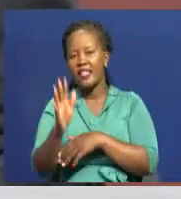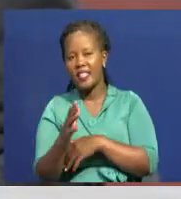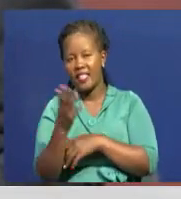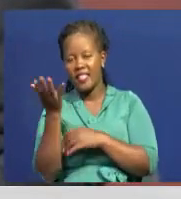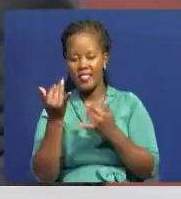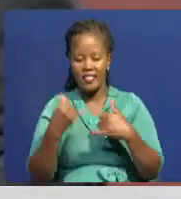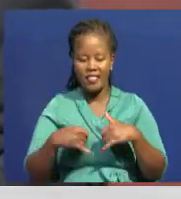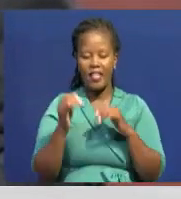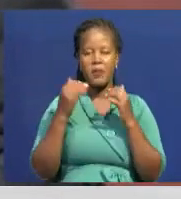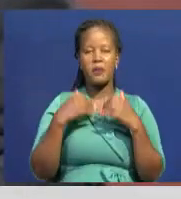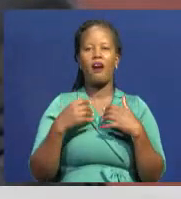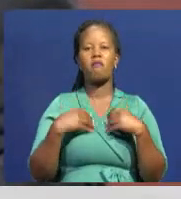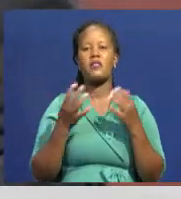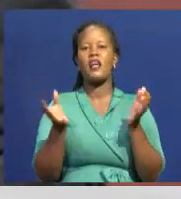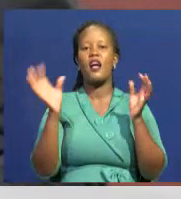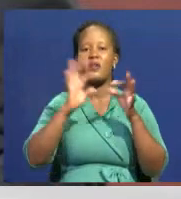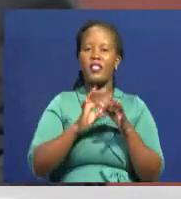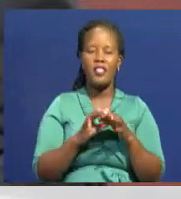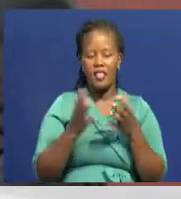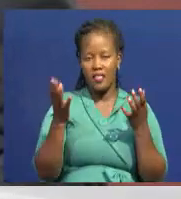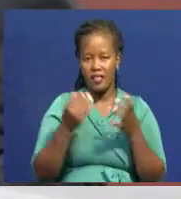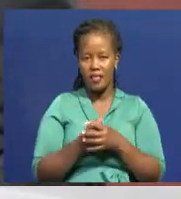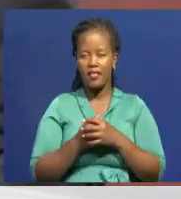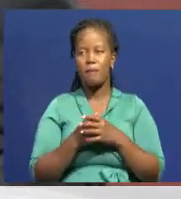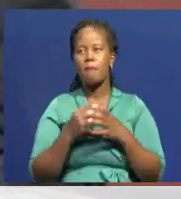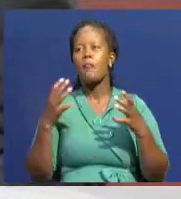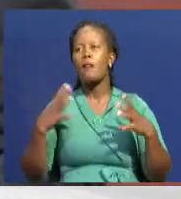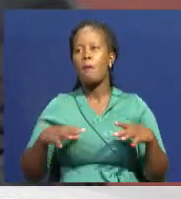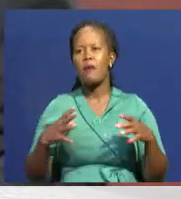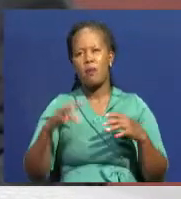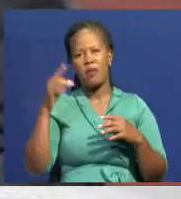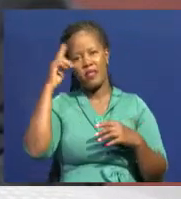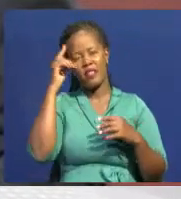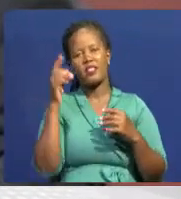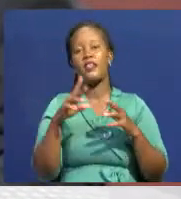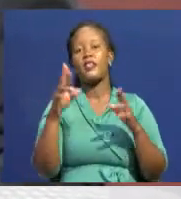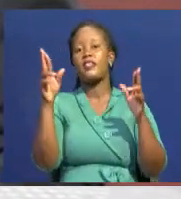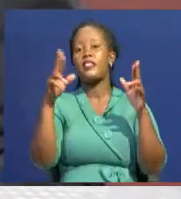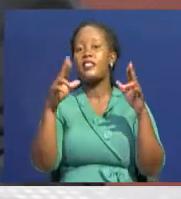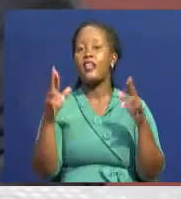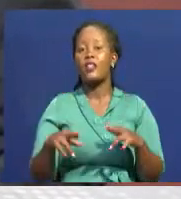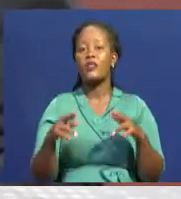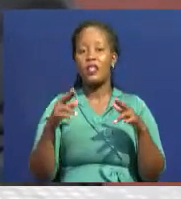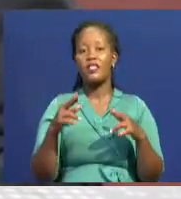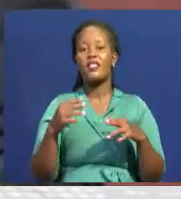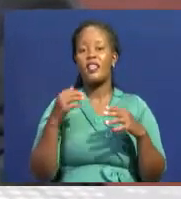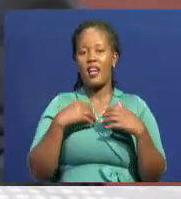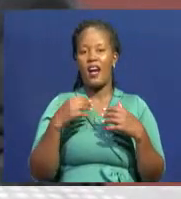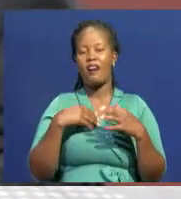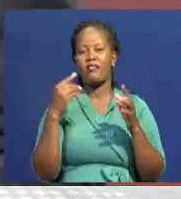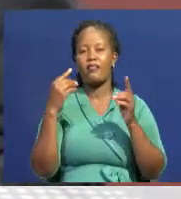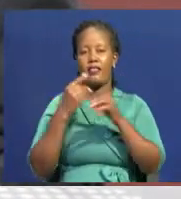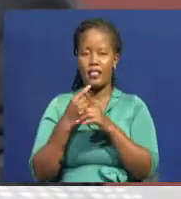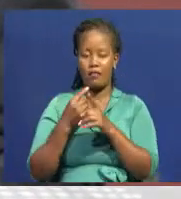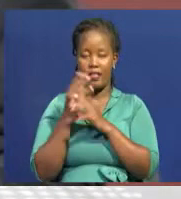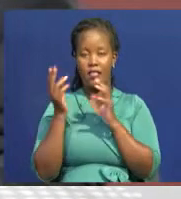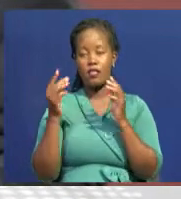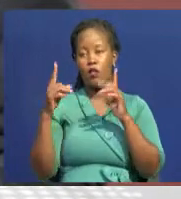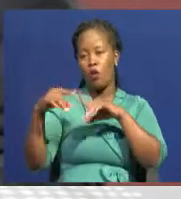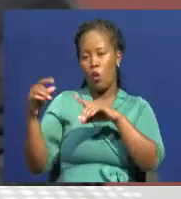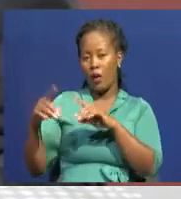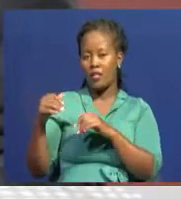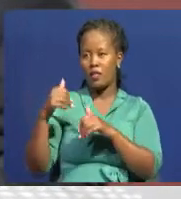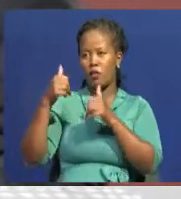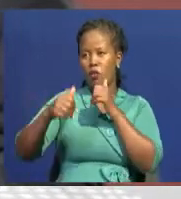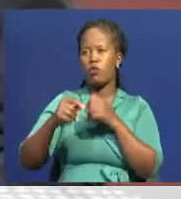with a broker. People don't want that term, but internationally, real estate, brokerage is the common term, where